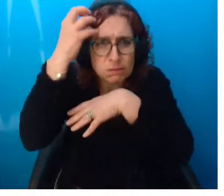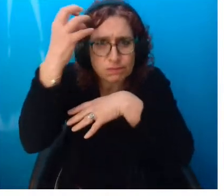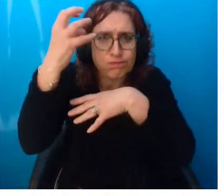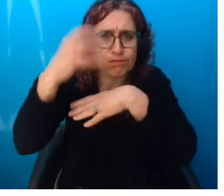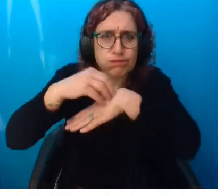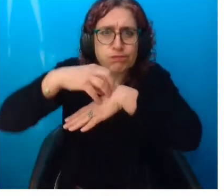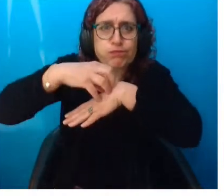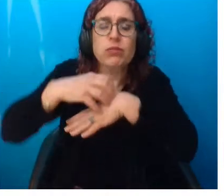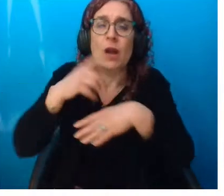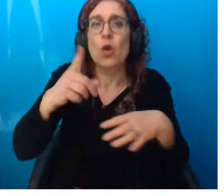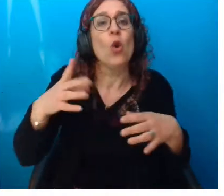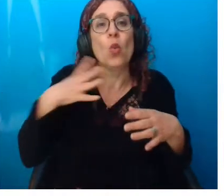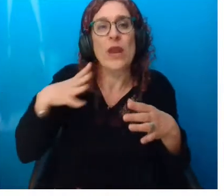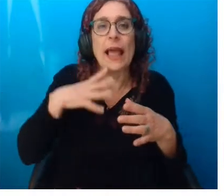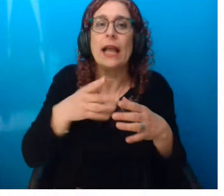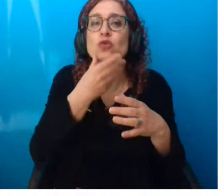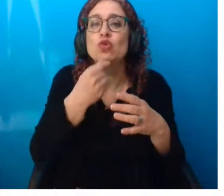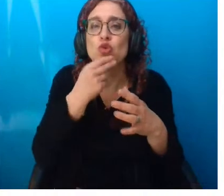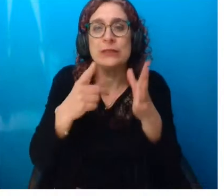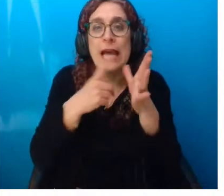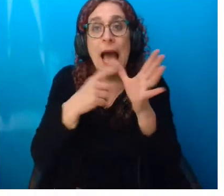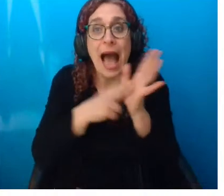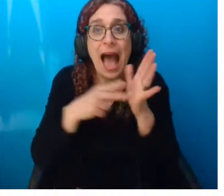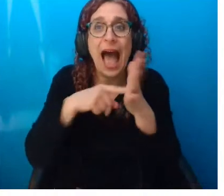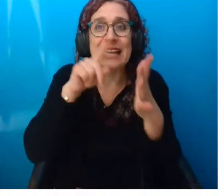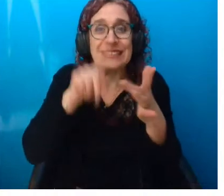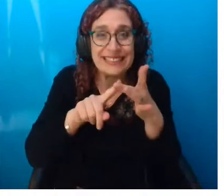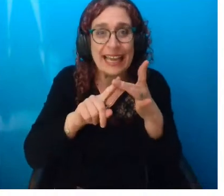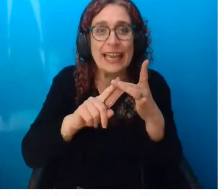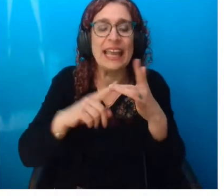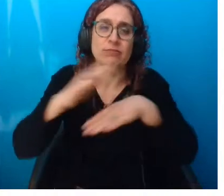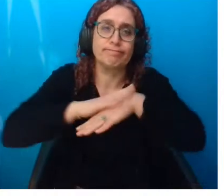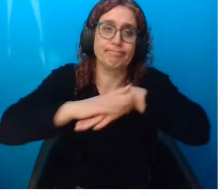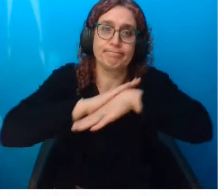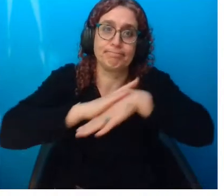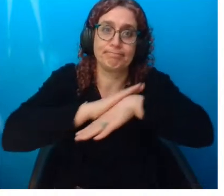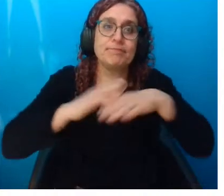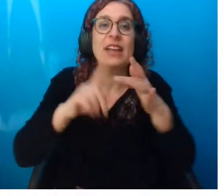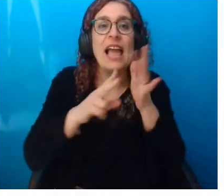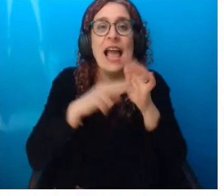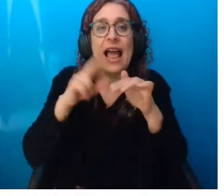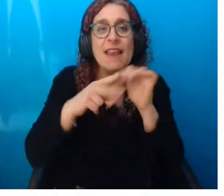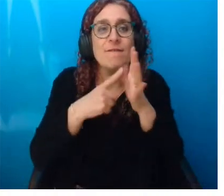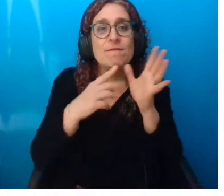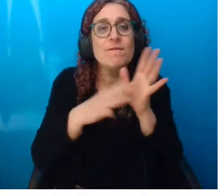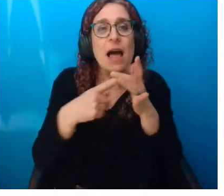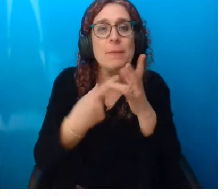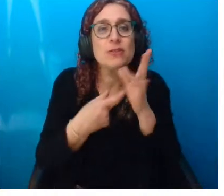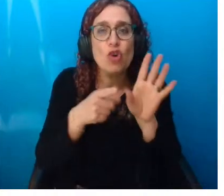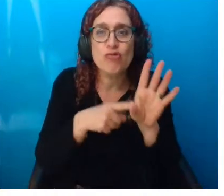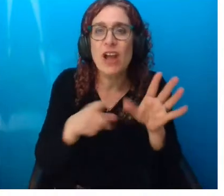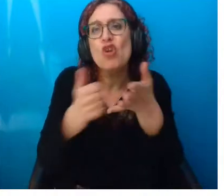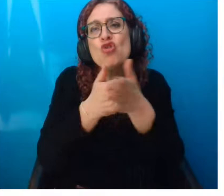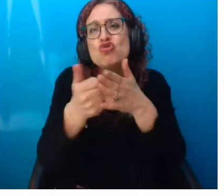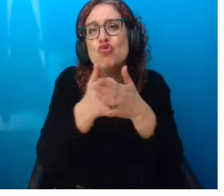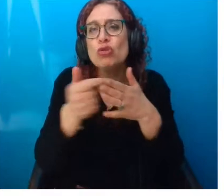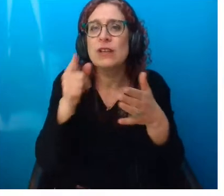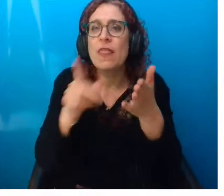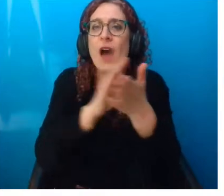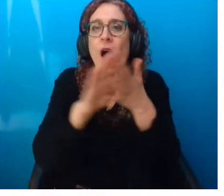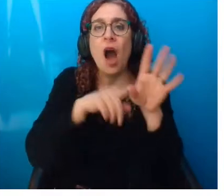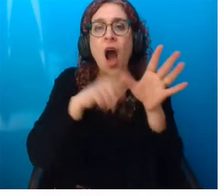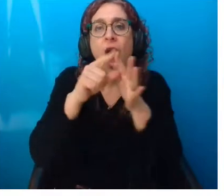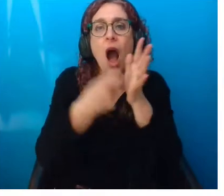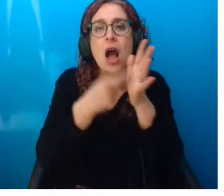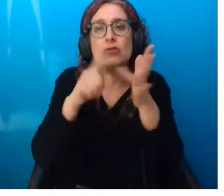should be first line a topical steroid. Hydrocortisone is the safest, and 1%